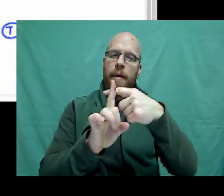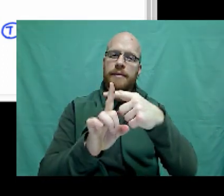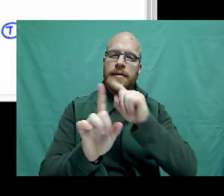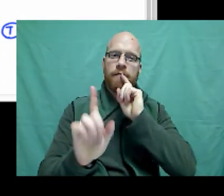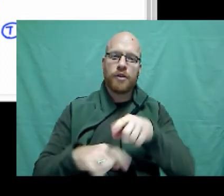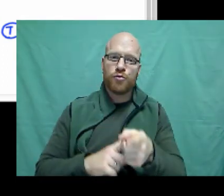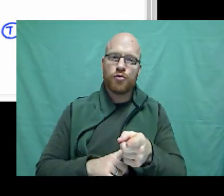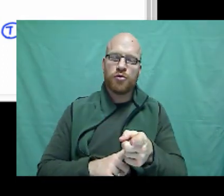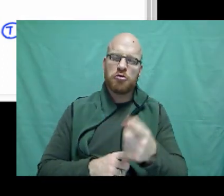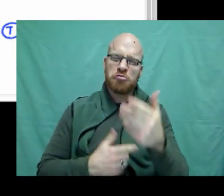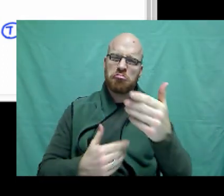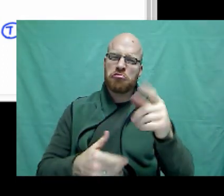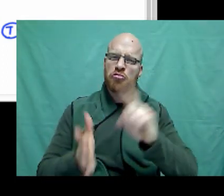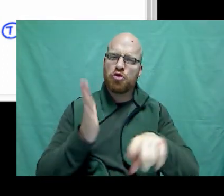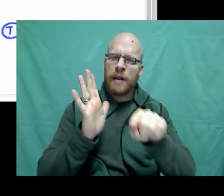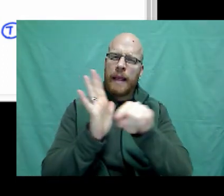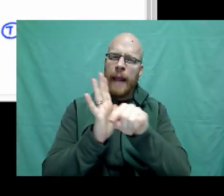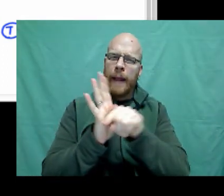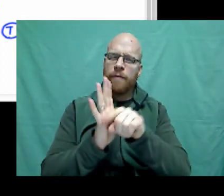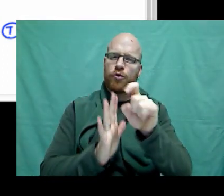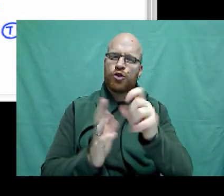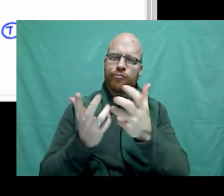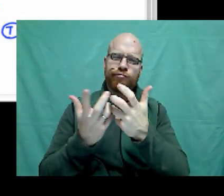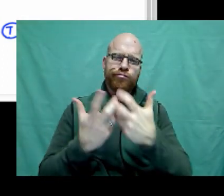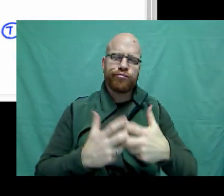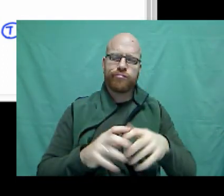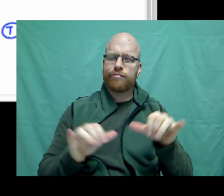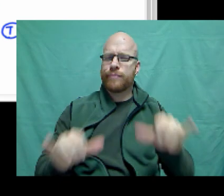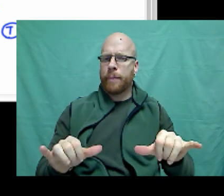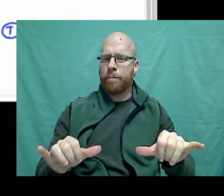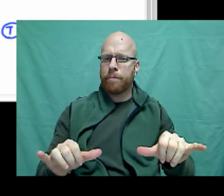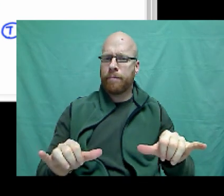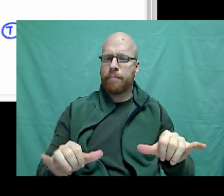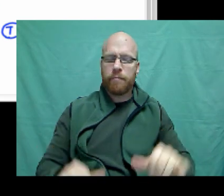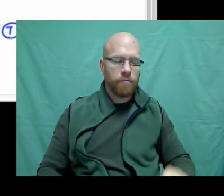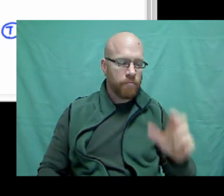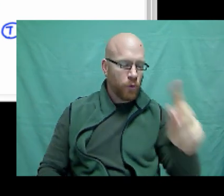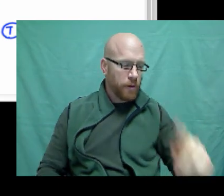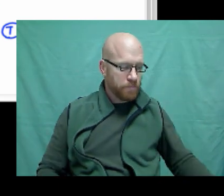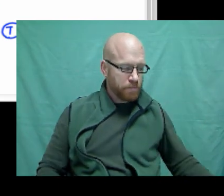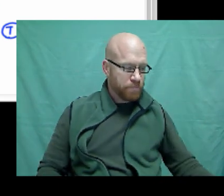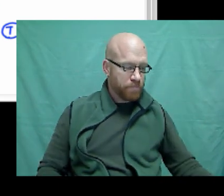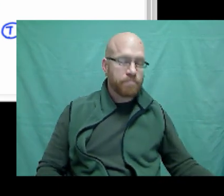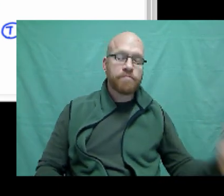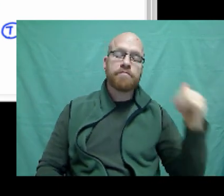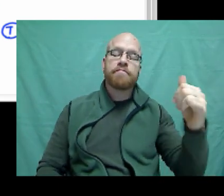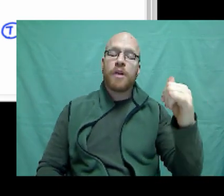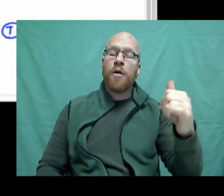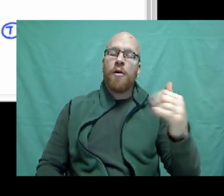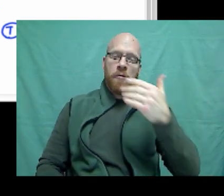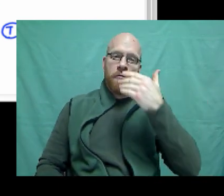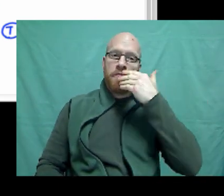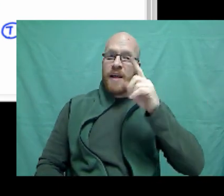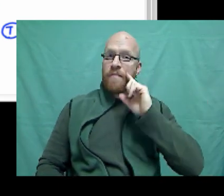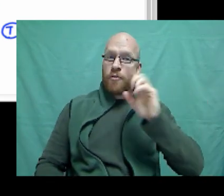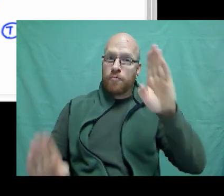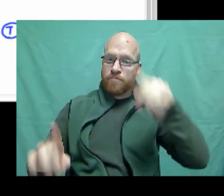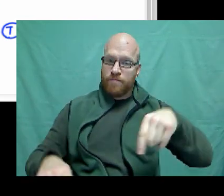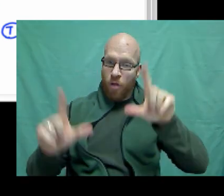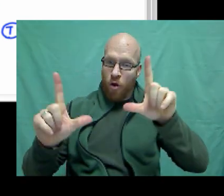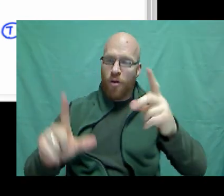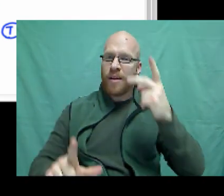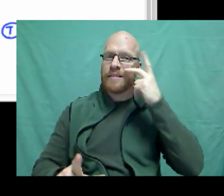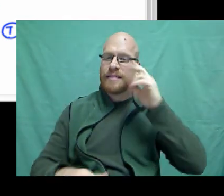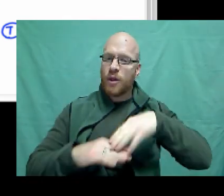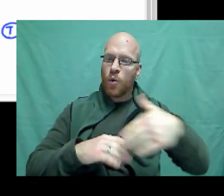I've checked the positive answer. You can check the negative answer, and then we'll work out to be the same thing. Will be true. Okay? And thank you for this